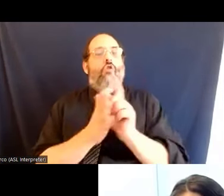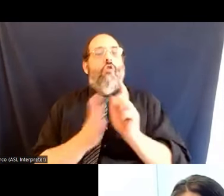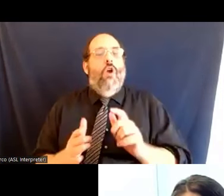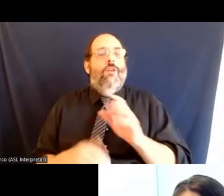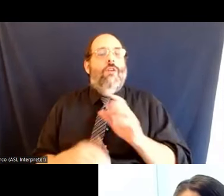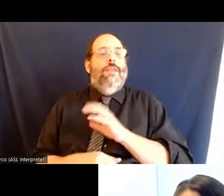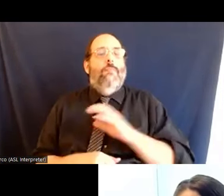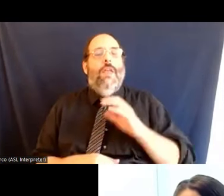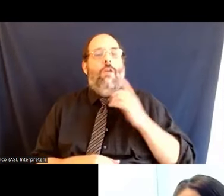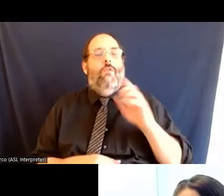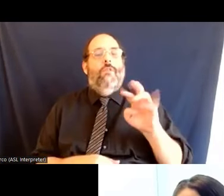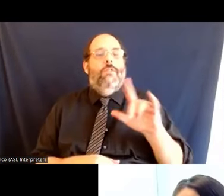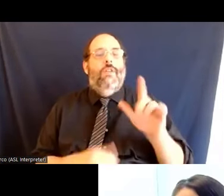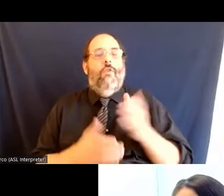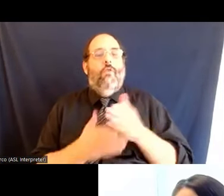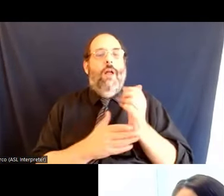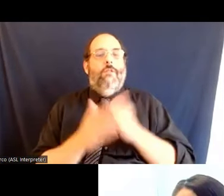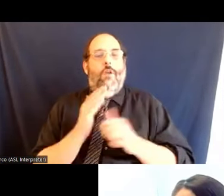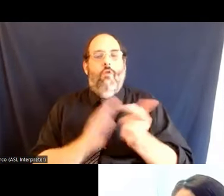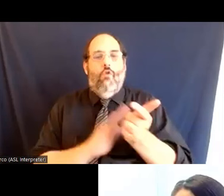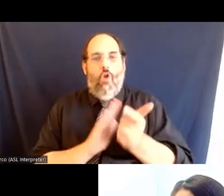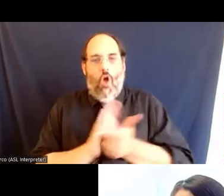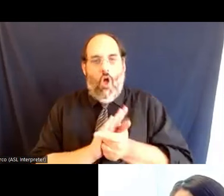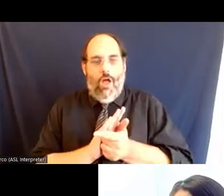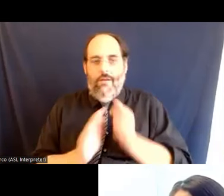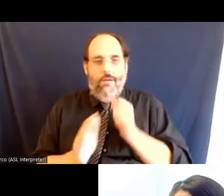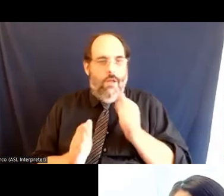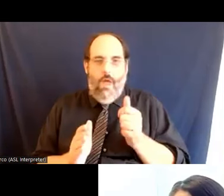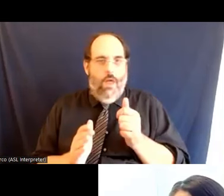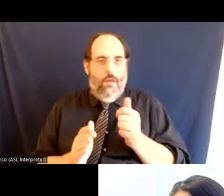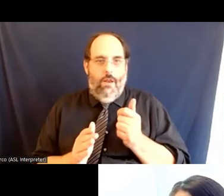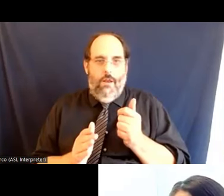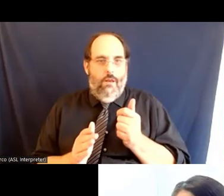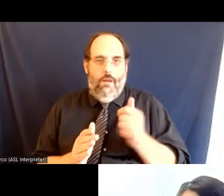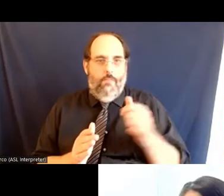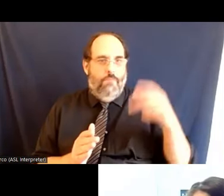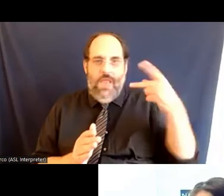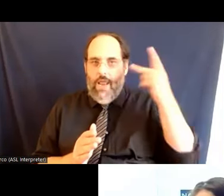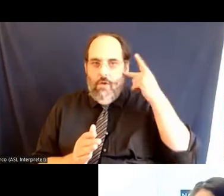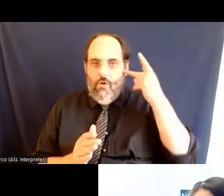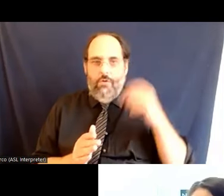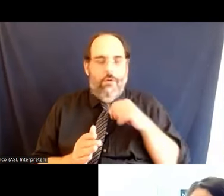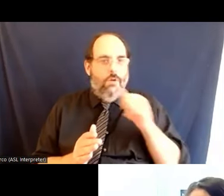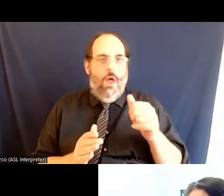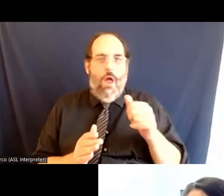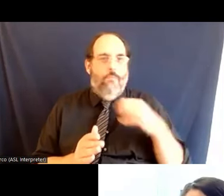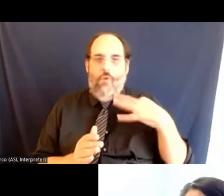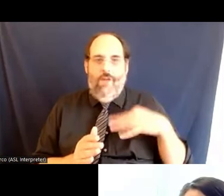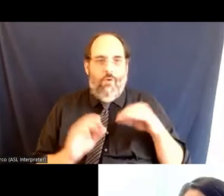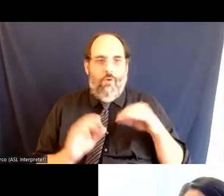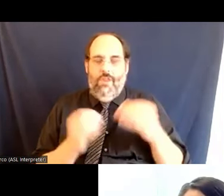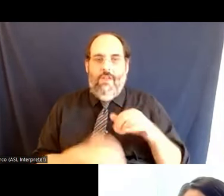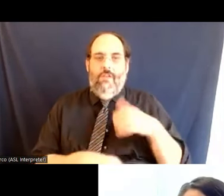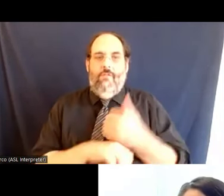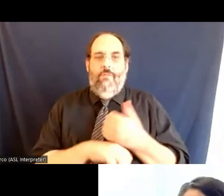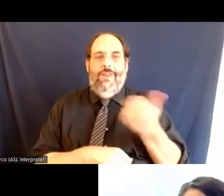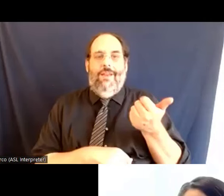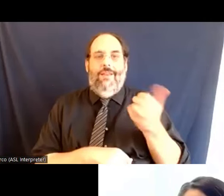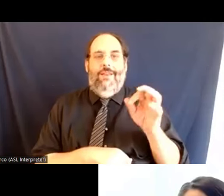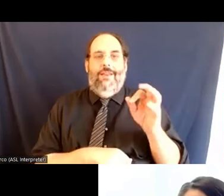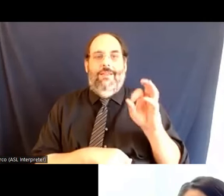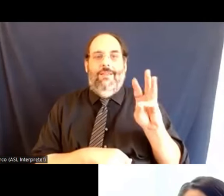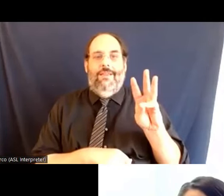for Civil Rights Under Law, a nonpartisan, nonprofit organization formed in